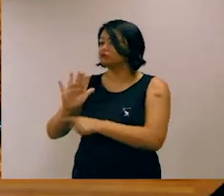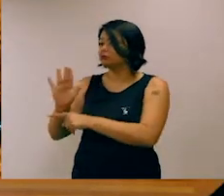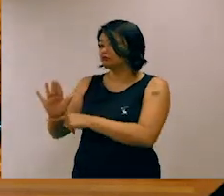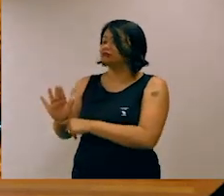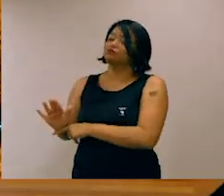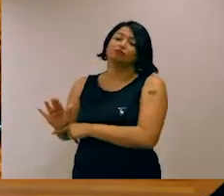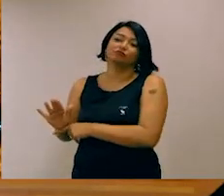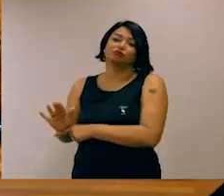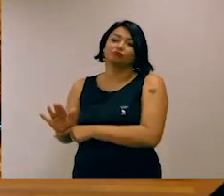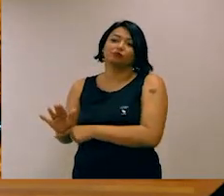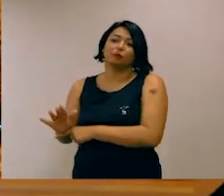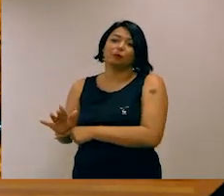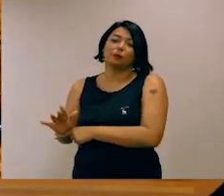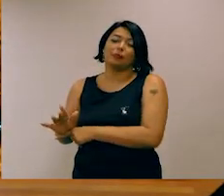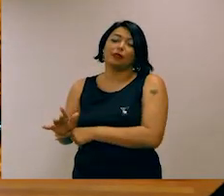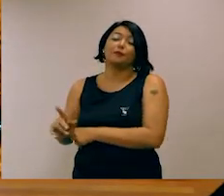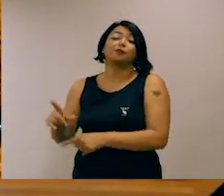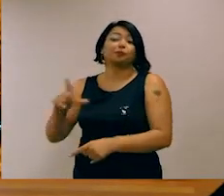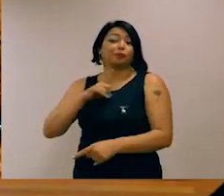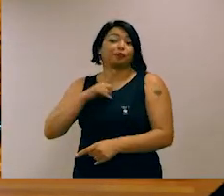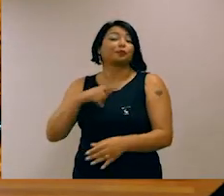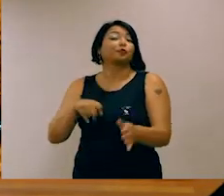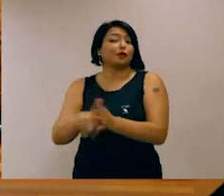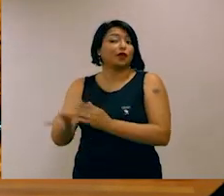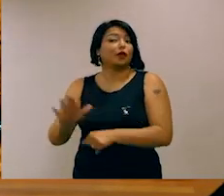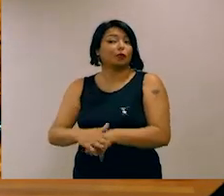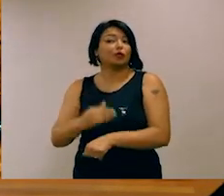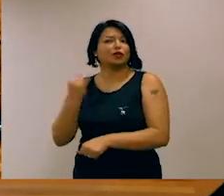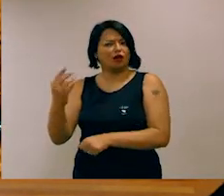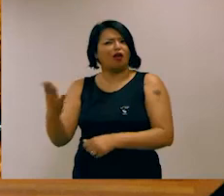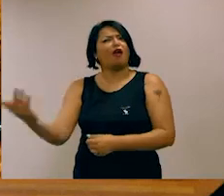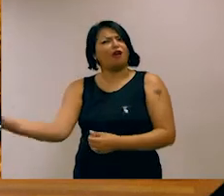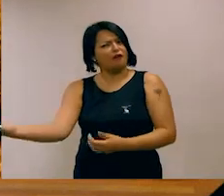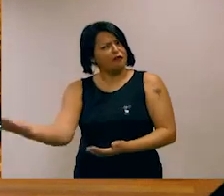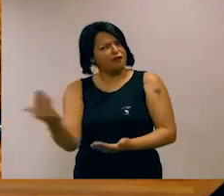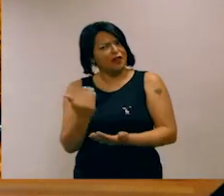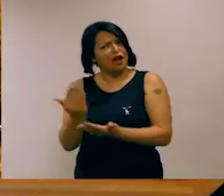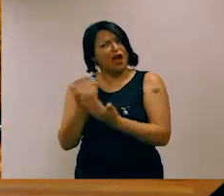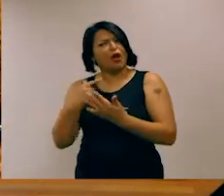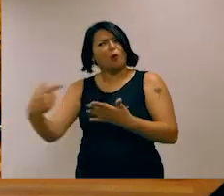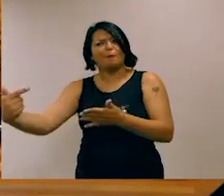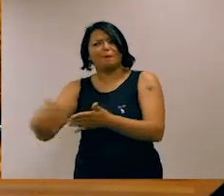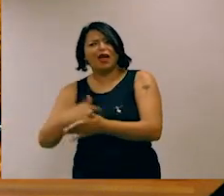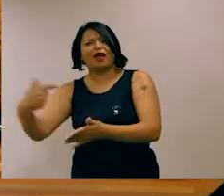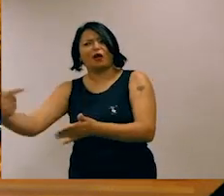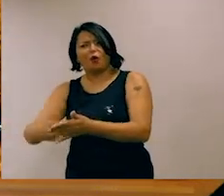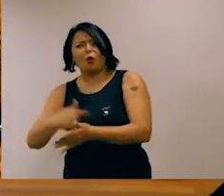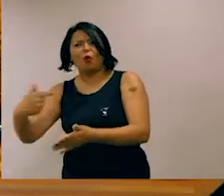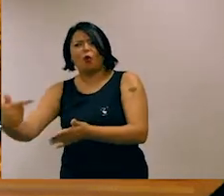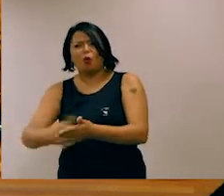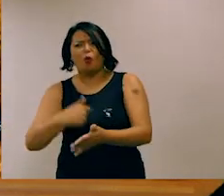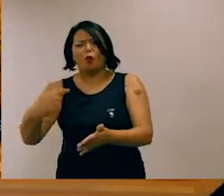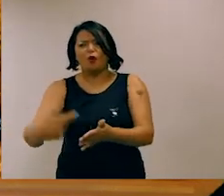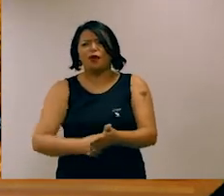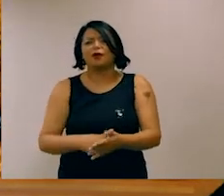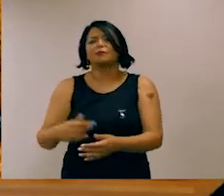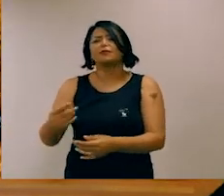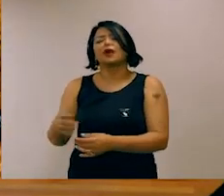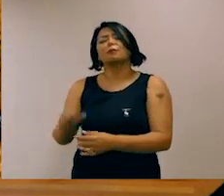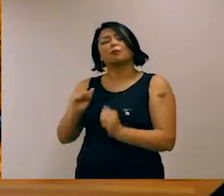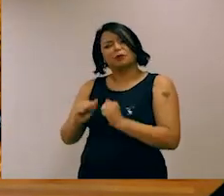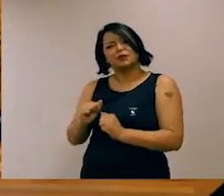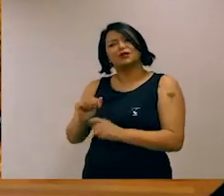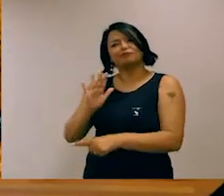on what is the current behavior, what is the behavior that you want to change, what is the data that you already